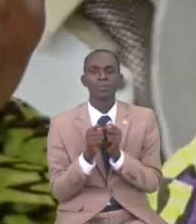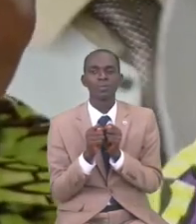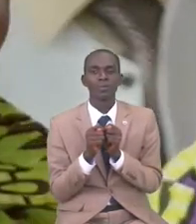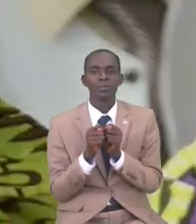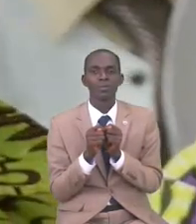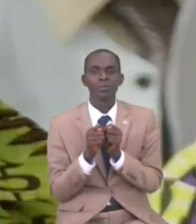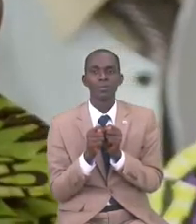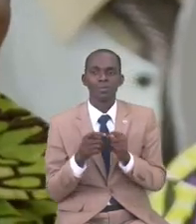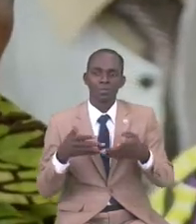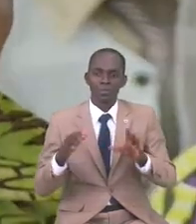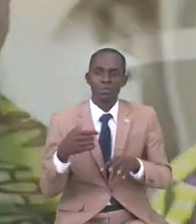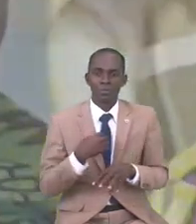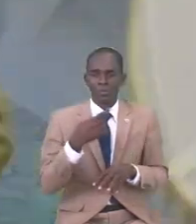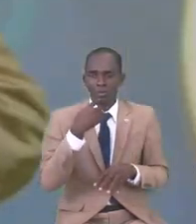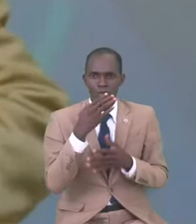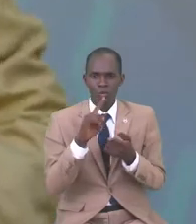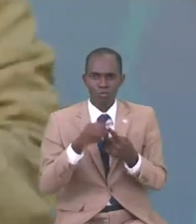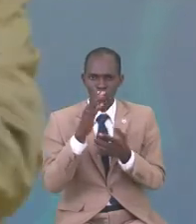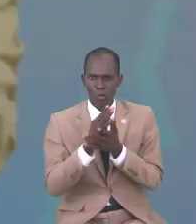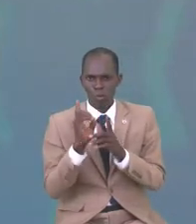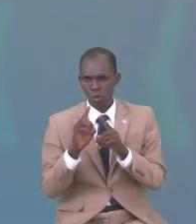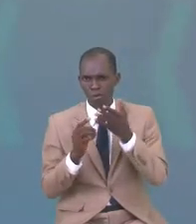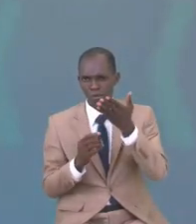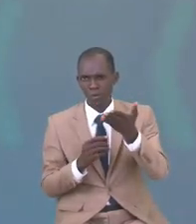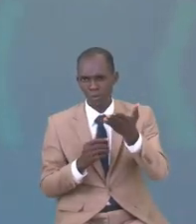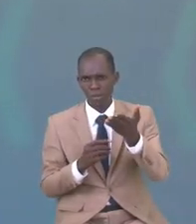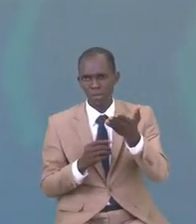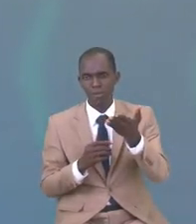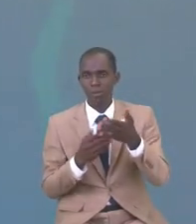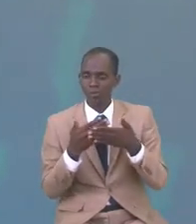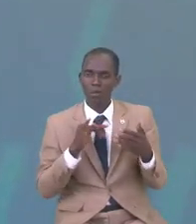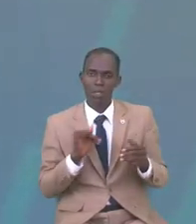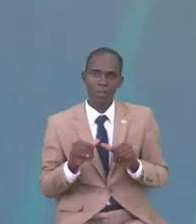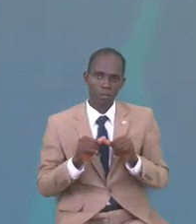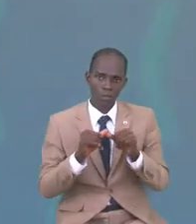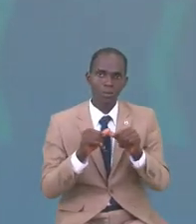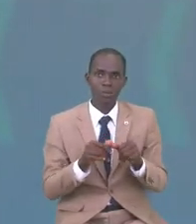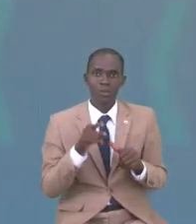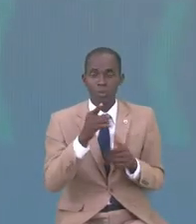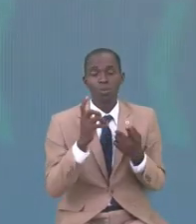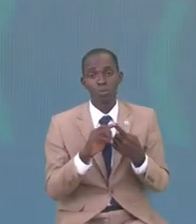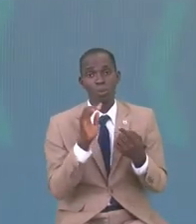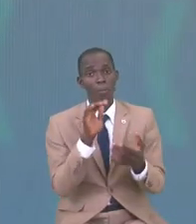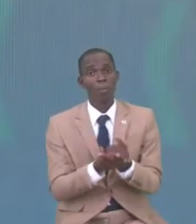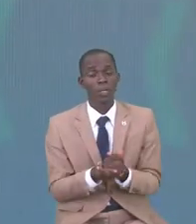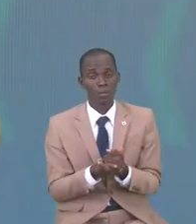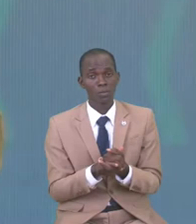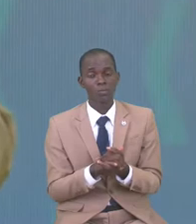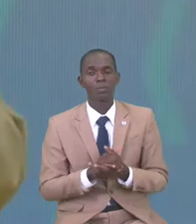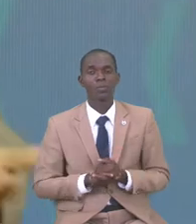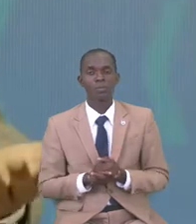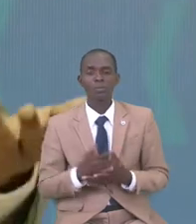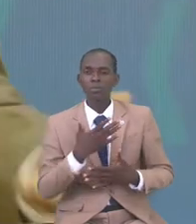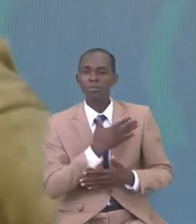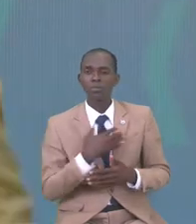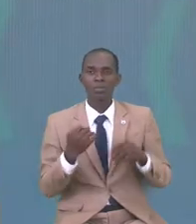Yeah. Let me speak to somebody there before I go on. You want to get married, and the